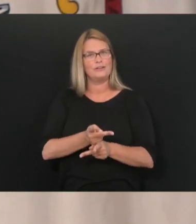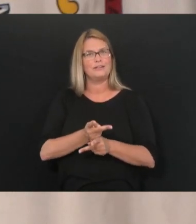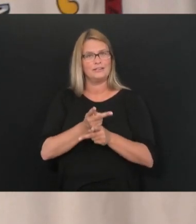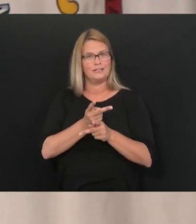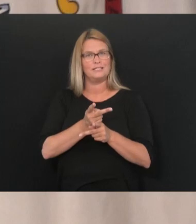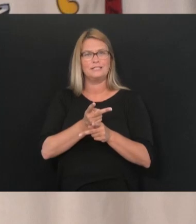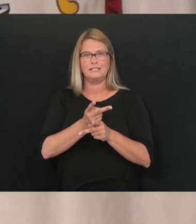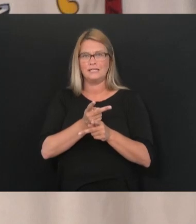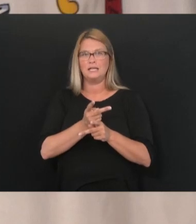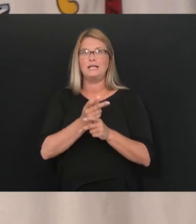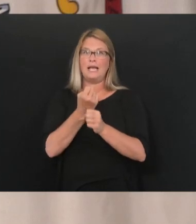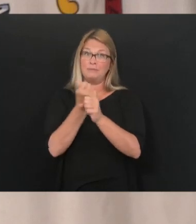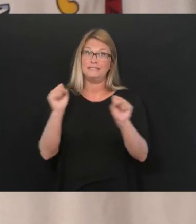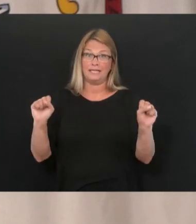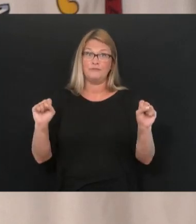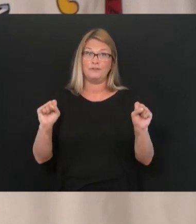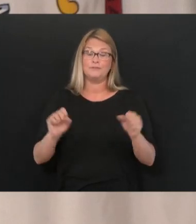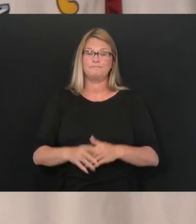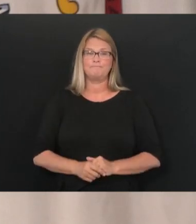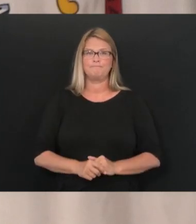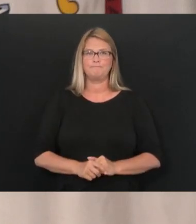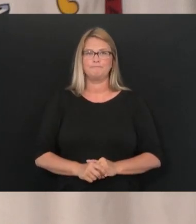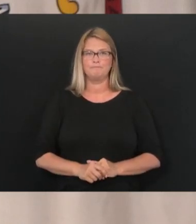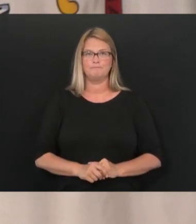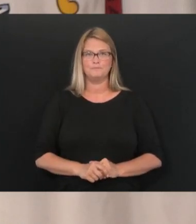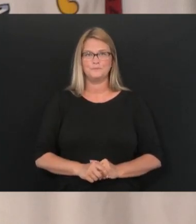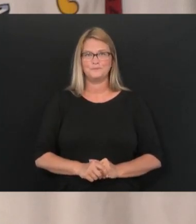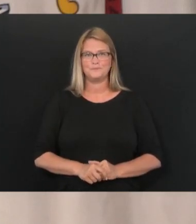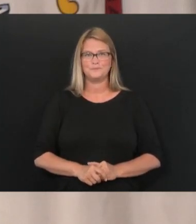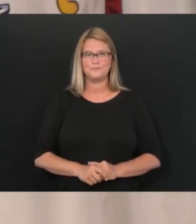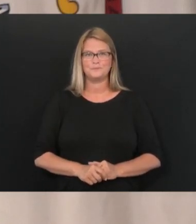just be a little careful.